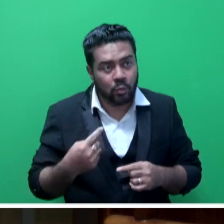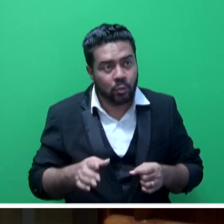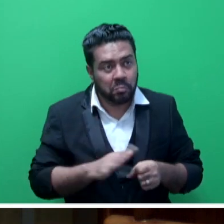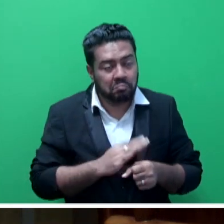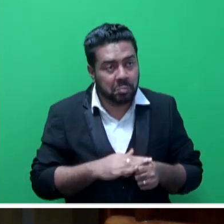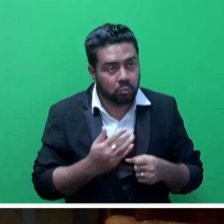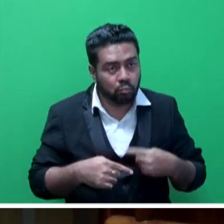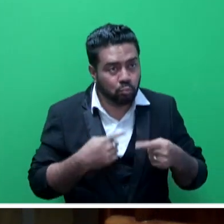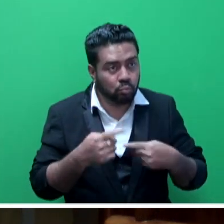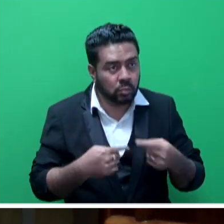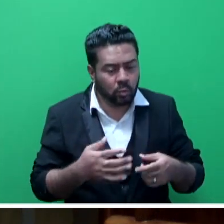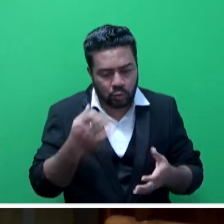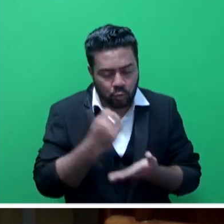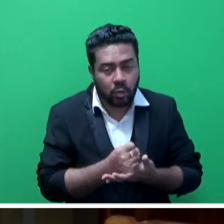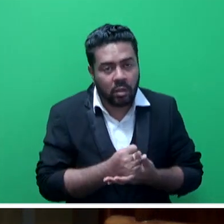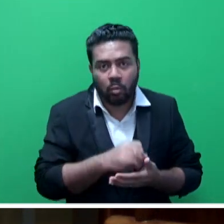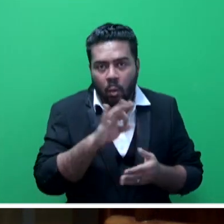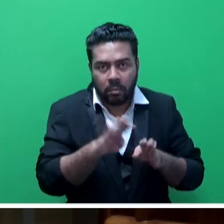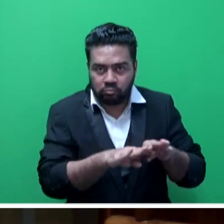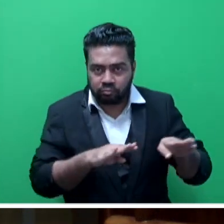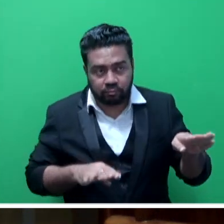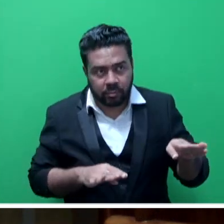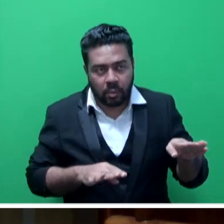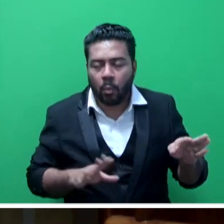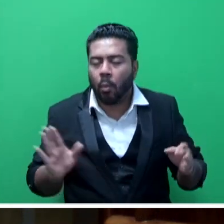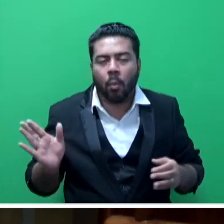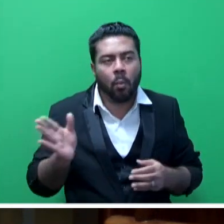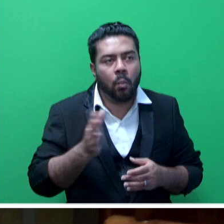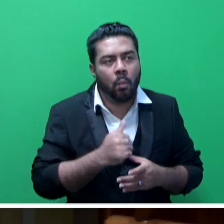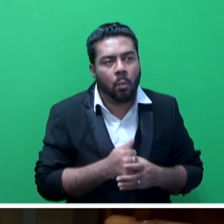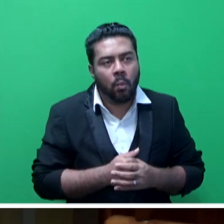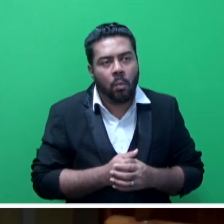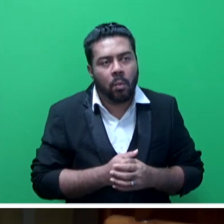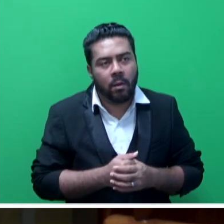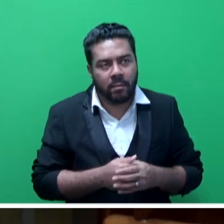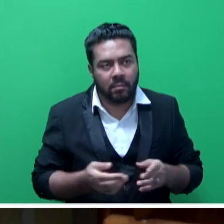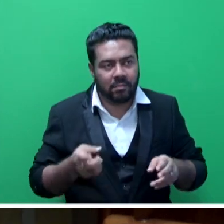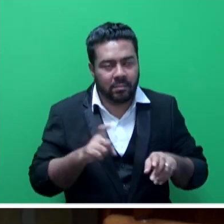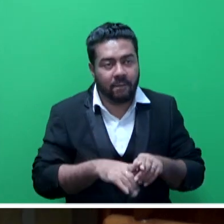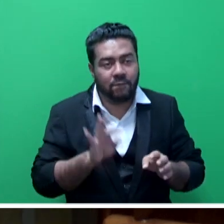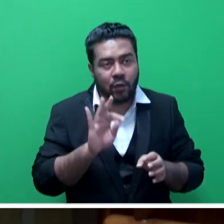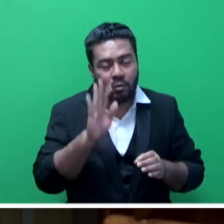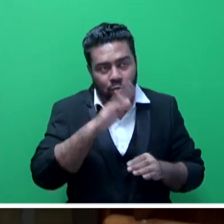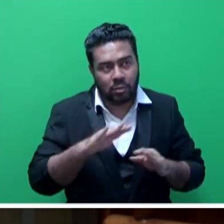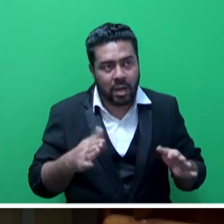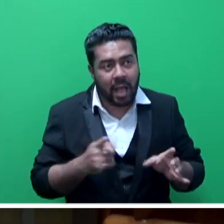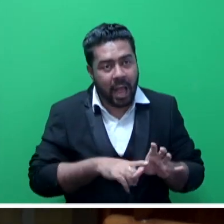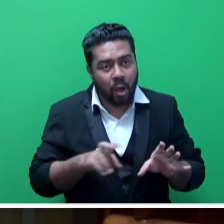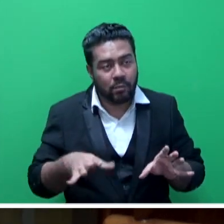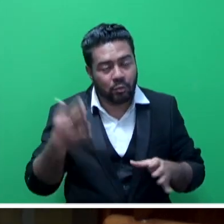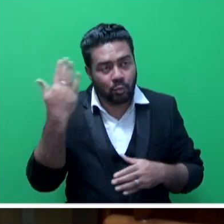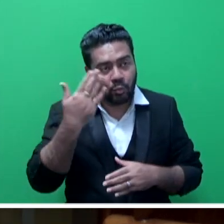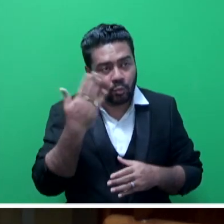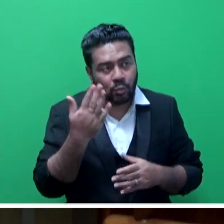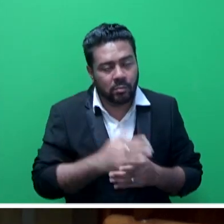in ensuring that we do not leave any child behind, there are several factors that often force children out of schools. The last survey was